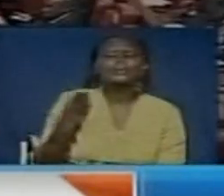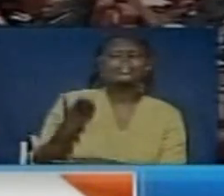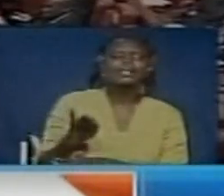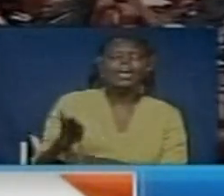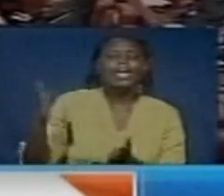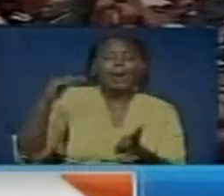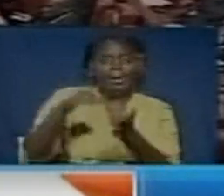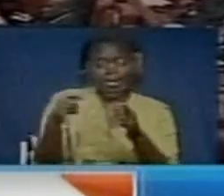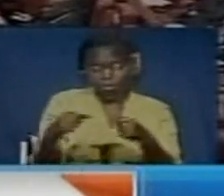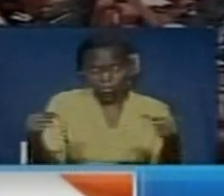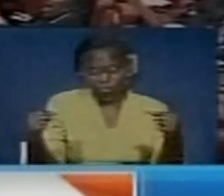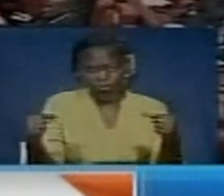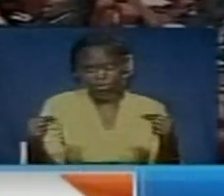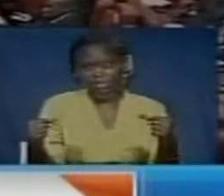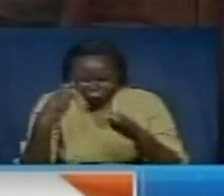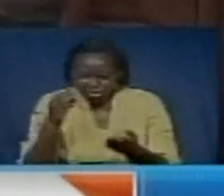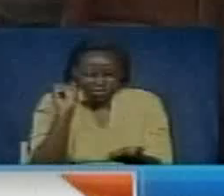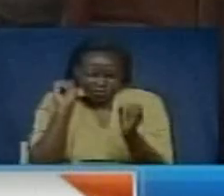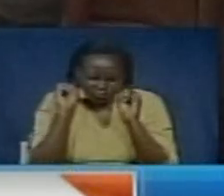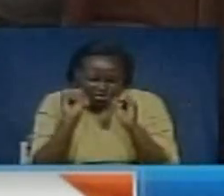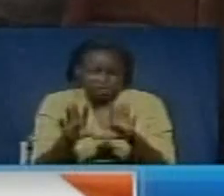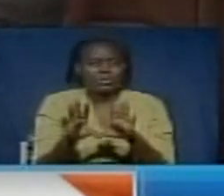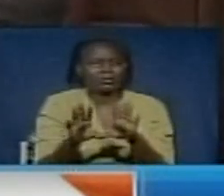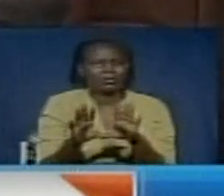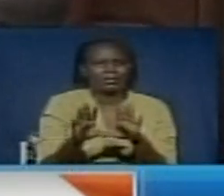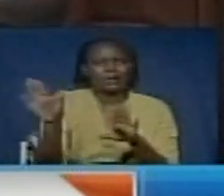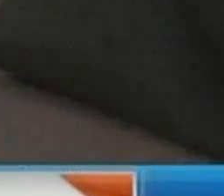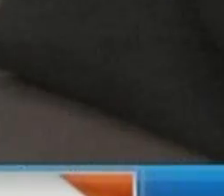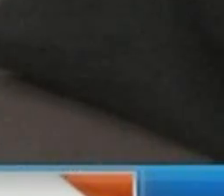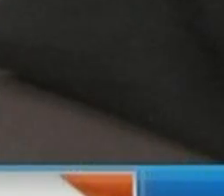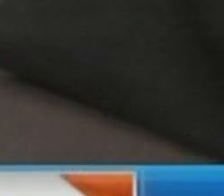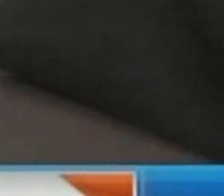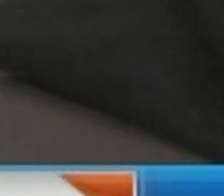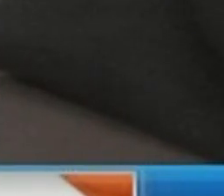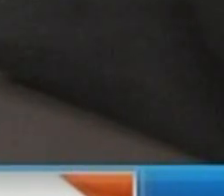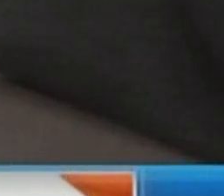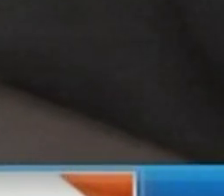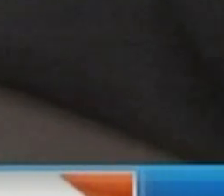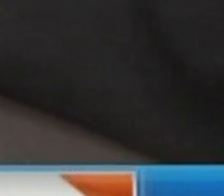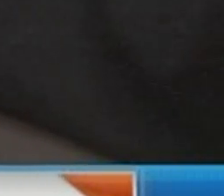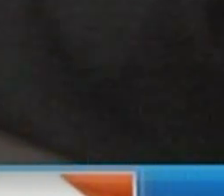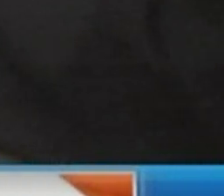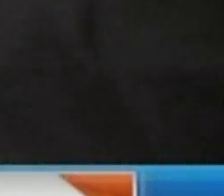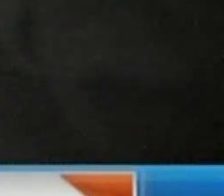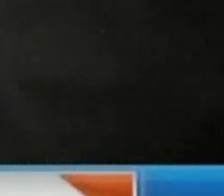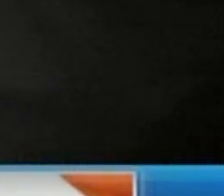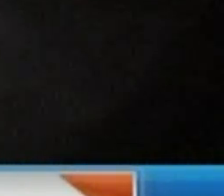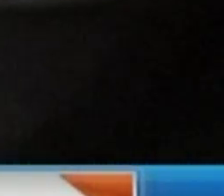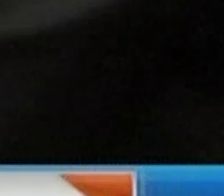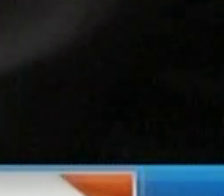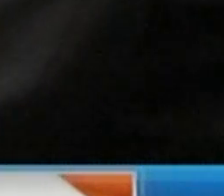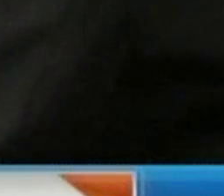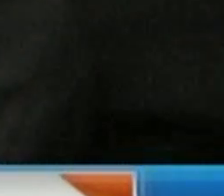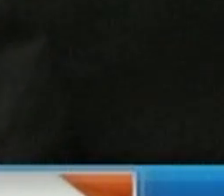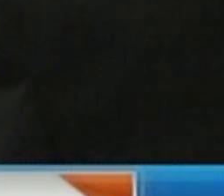So what could have failed Phyllis Kandie? Well, it is reported that committee members felt that she was shy and did not